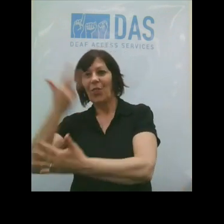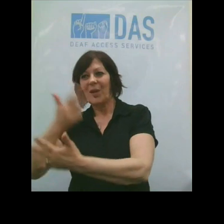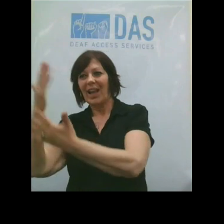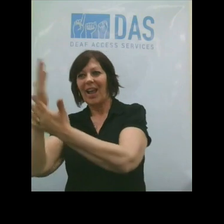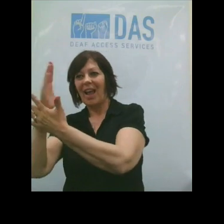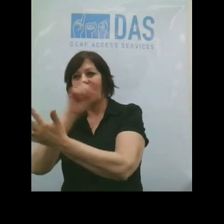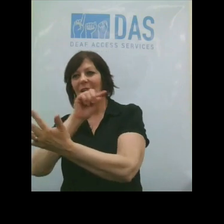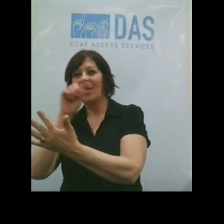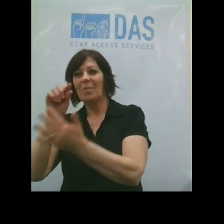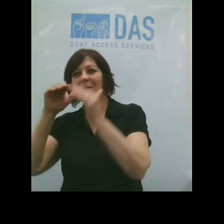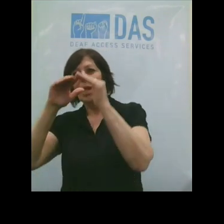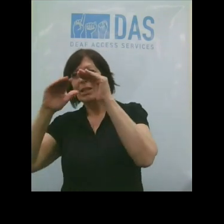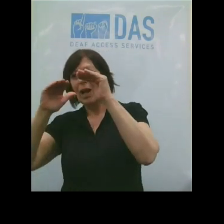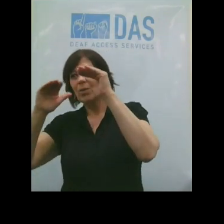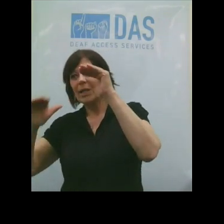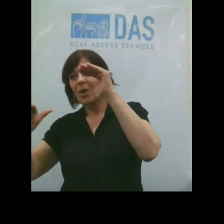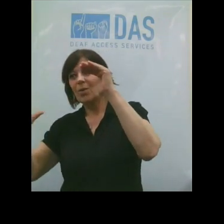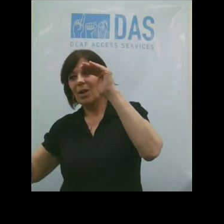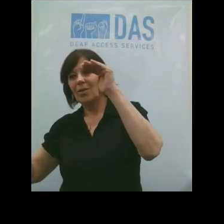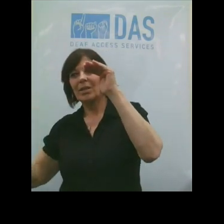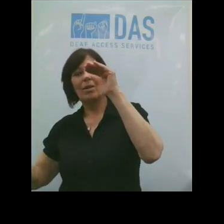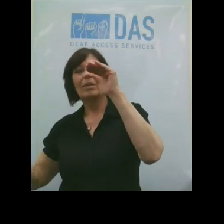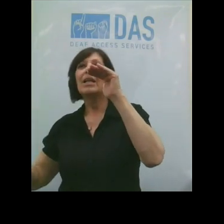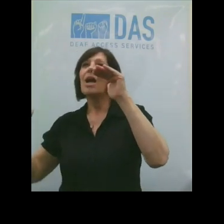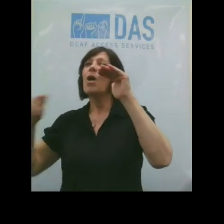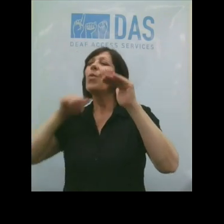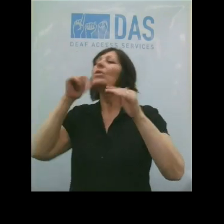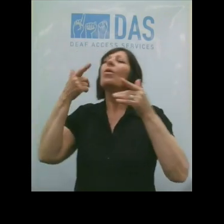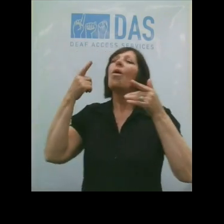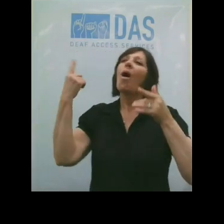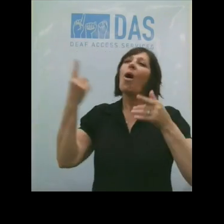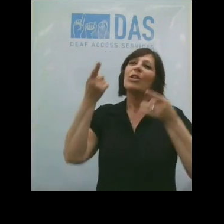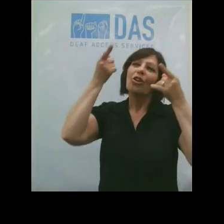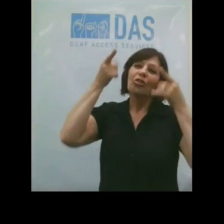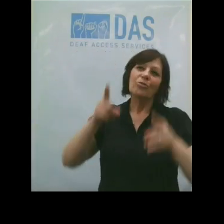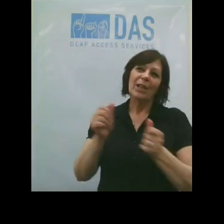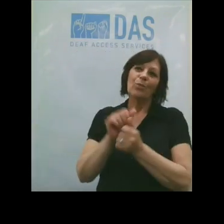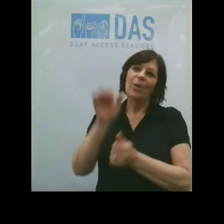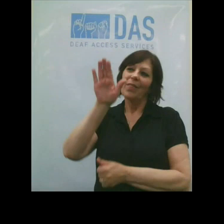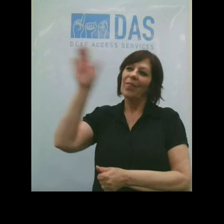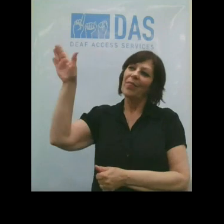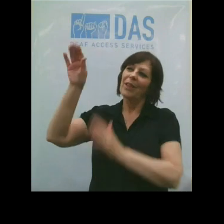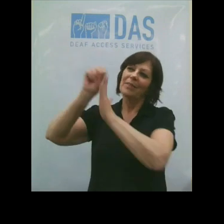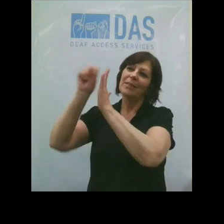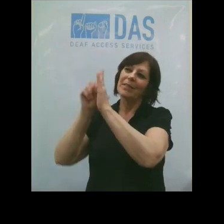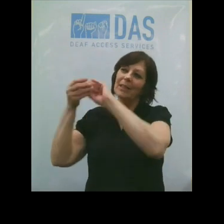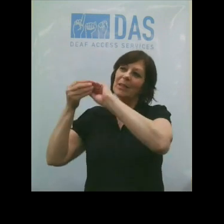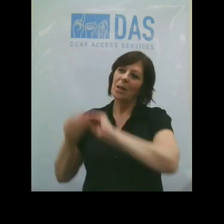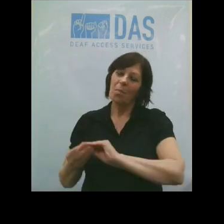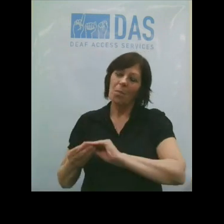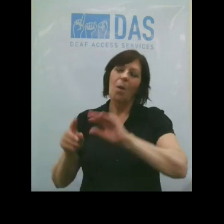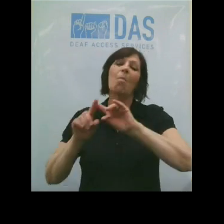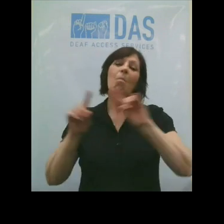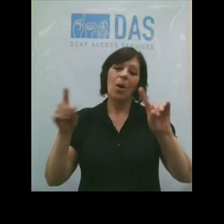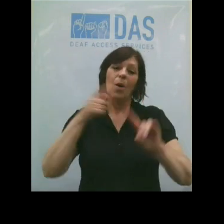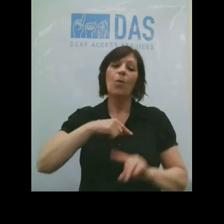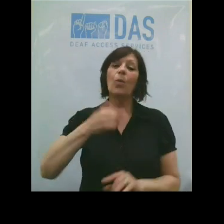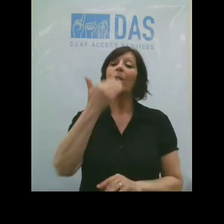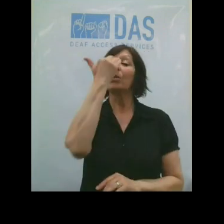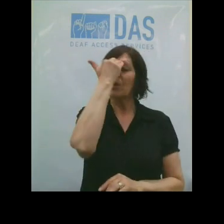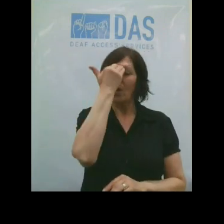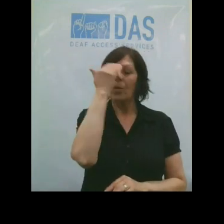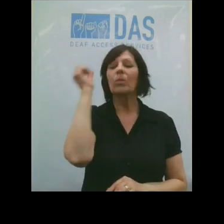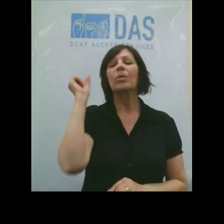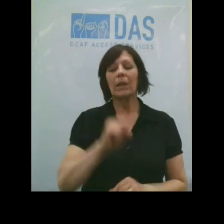with state officials. We don't always agree with the numbers that they're showing, but we do know that there